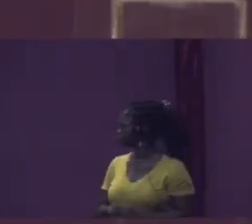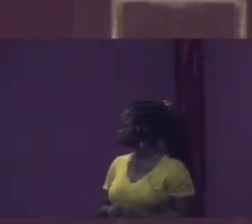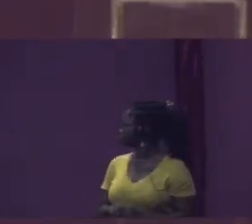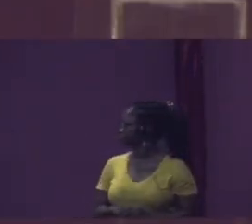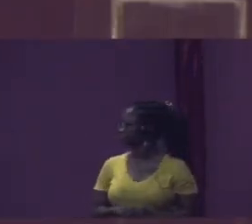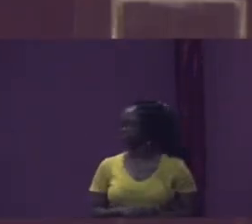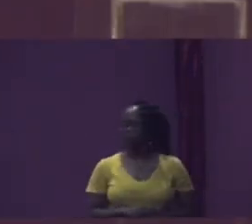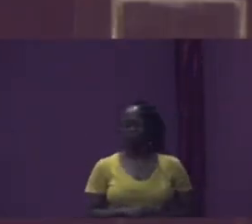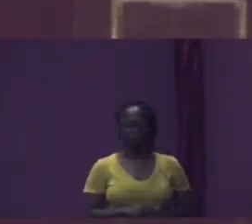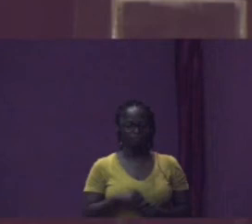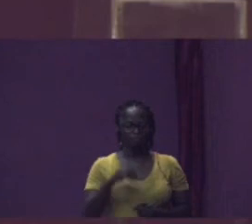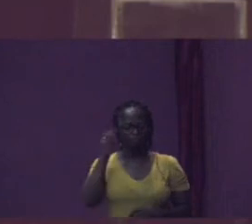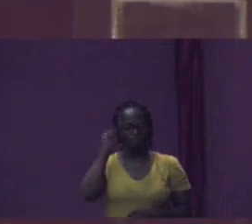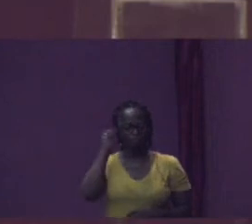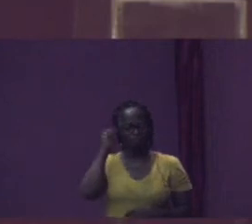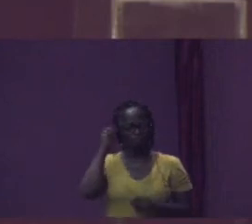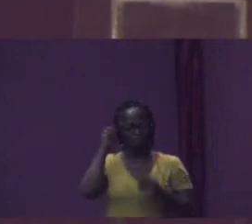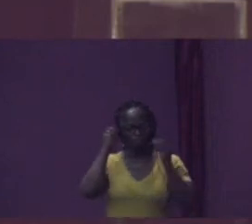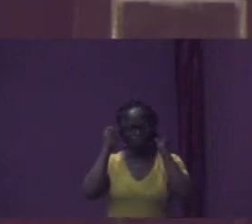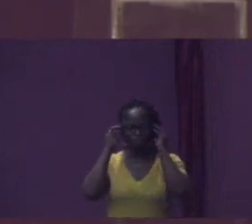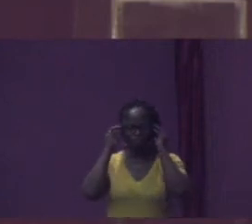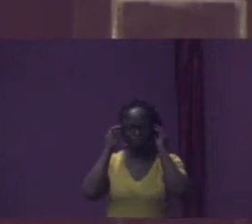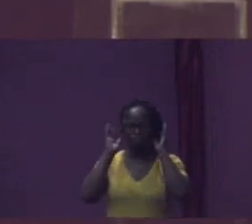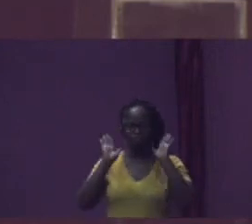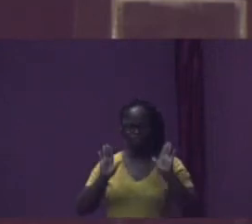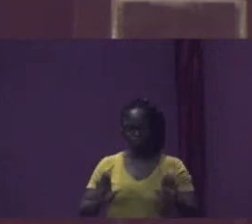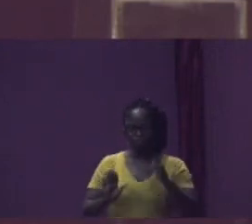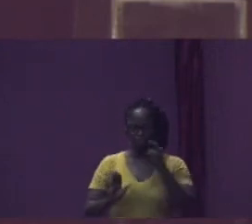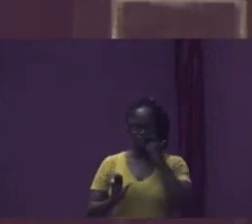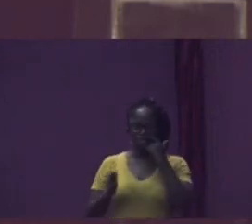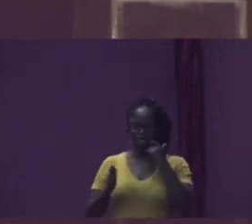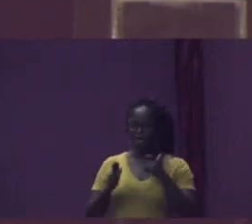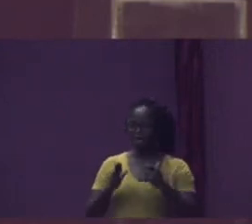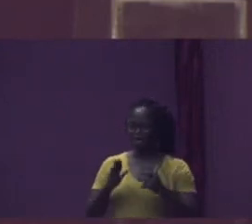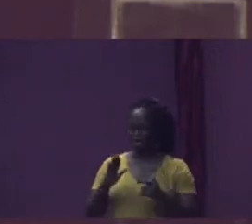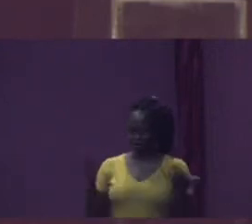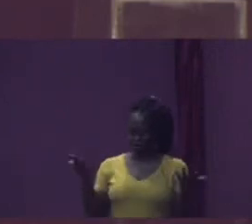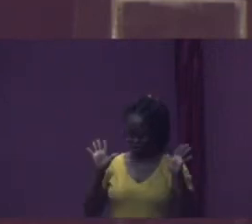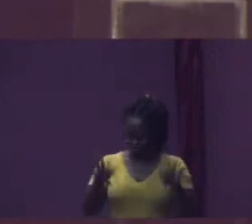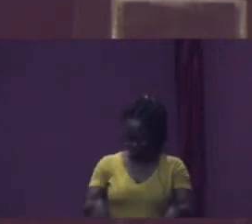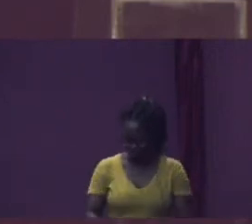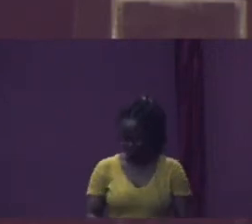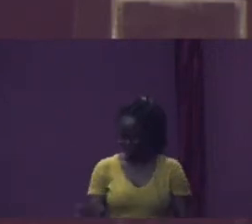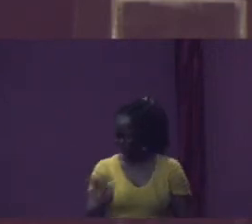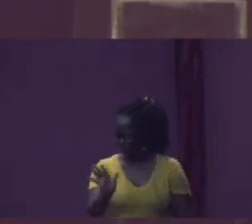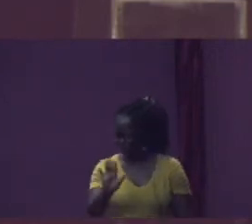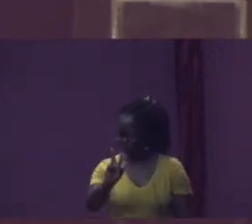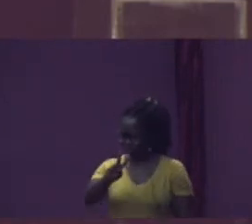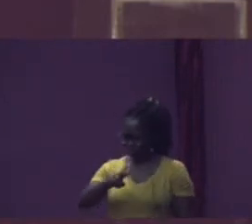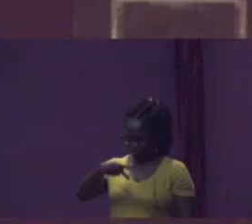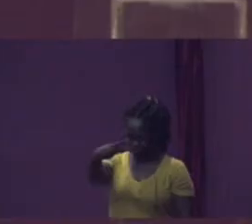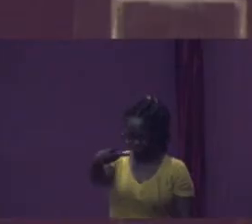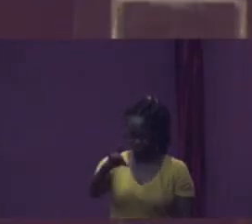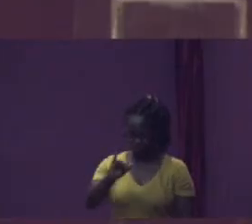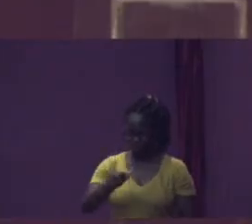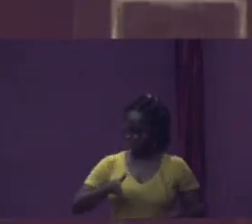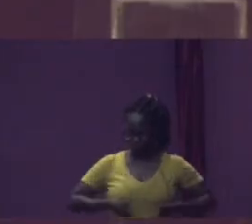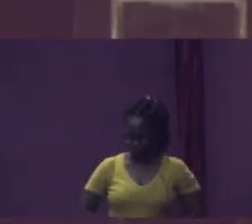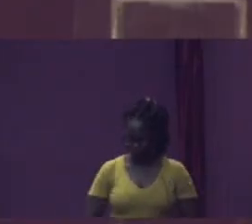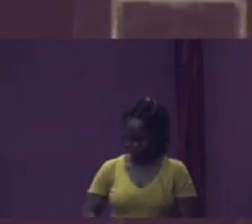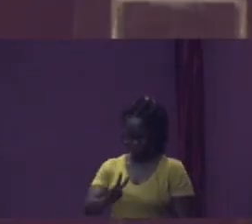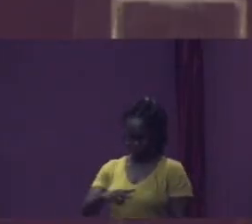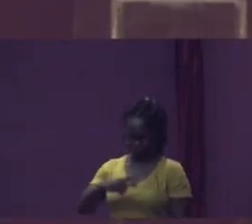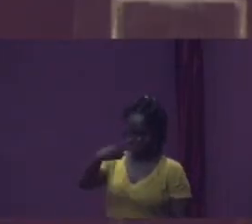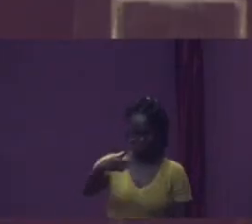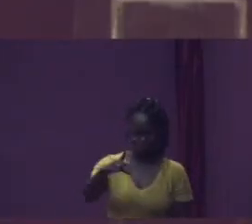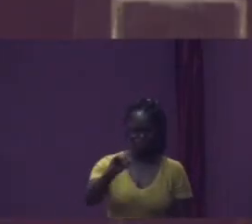However, that's not the end of the story, right? So on the second day after her delivery, Mwai did develop a fever. And